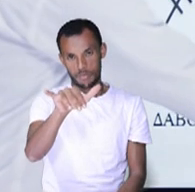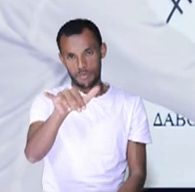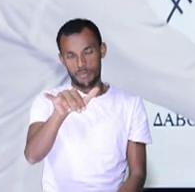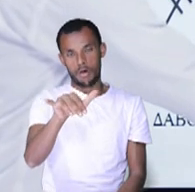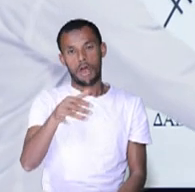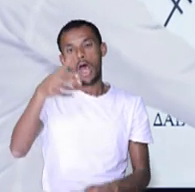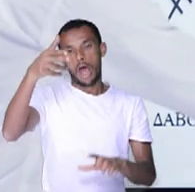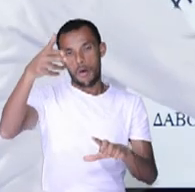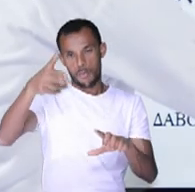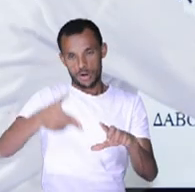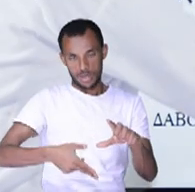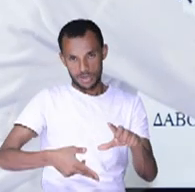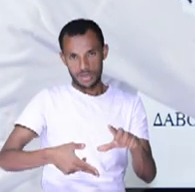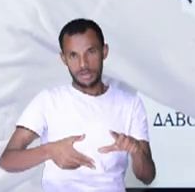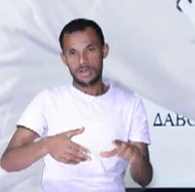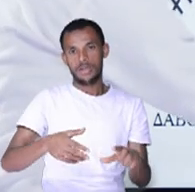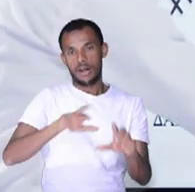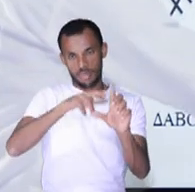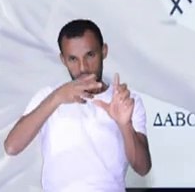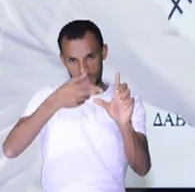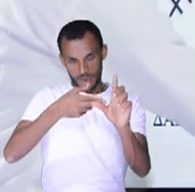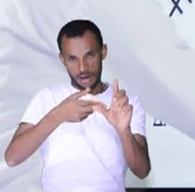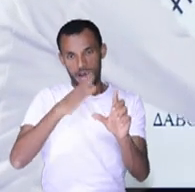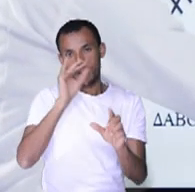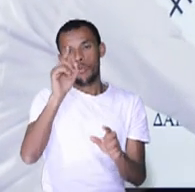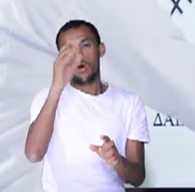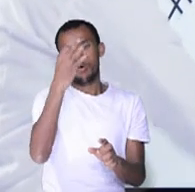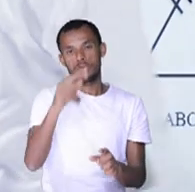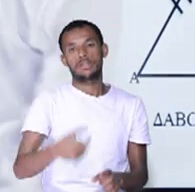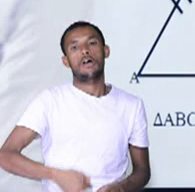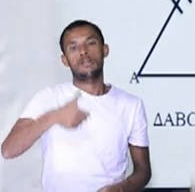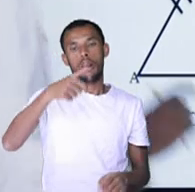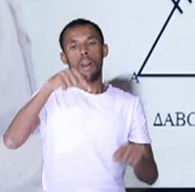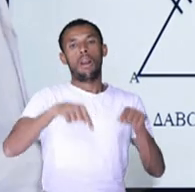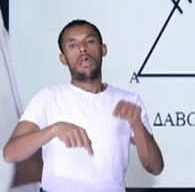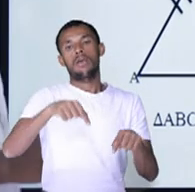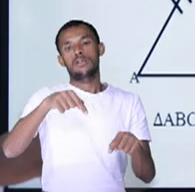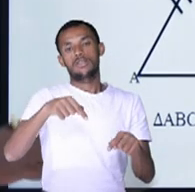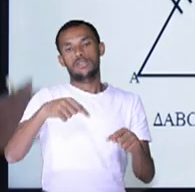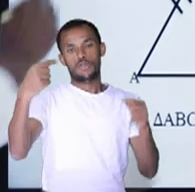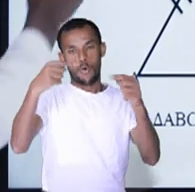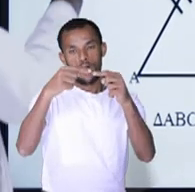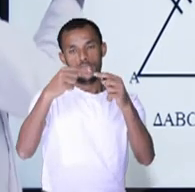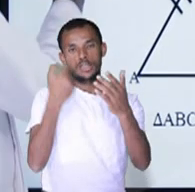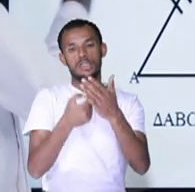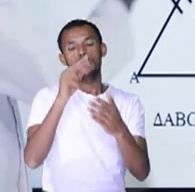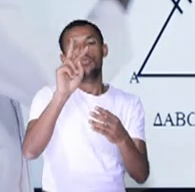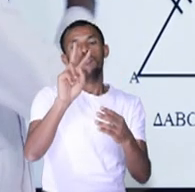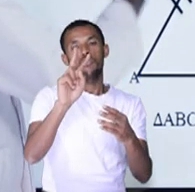congruent hypotenuse and they are right angle and one of the other leg is congruent. So these two triangles are